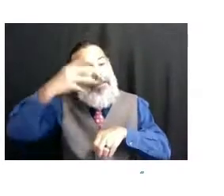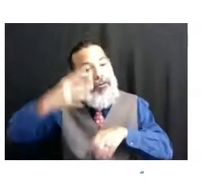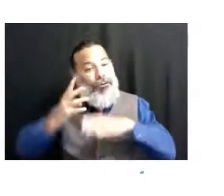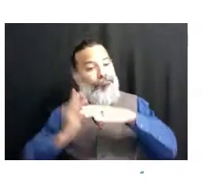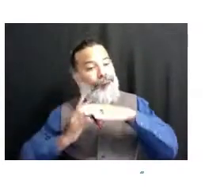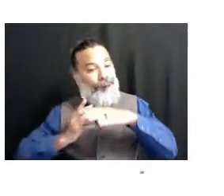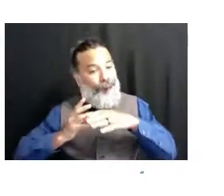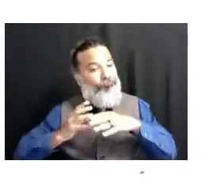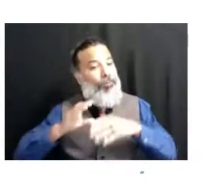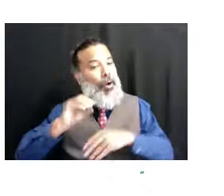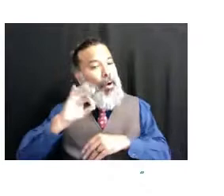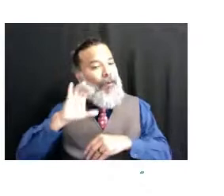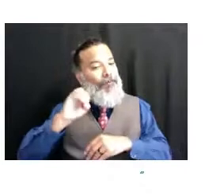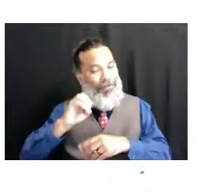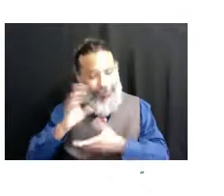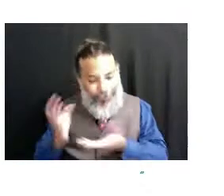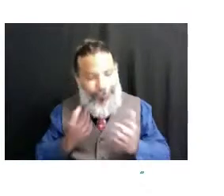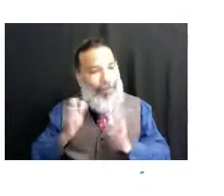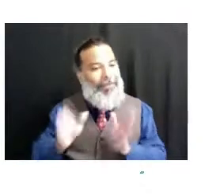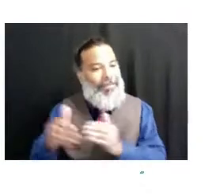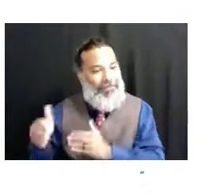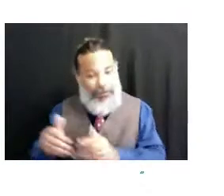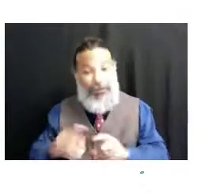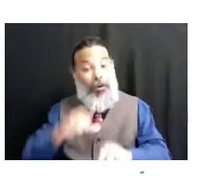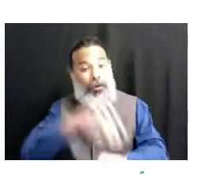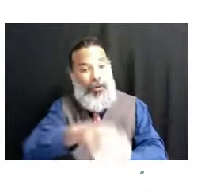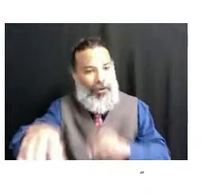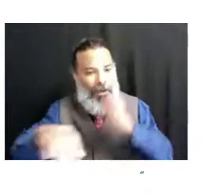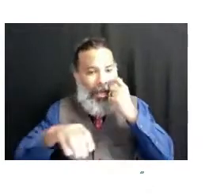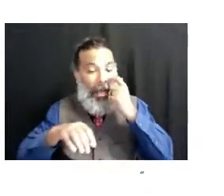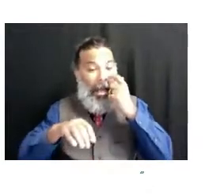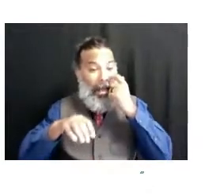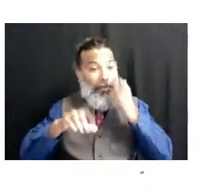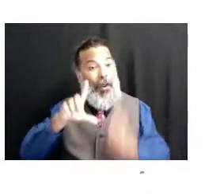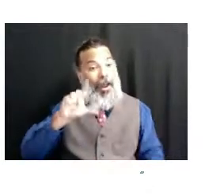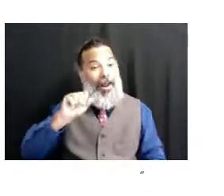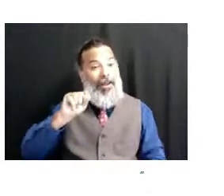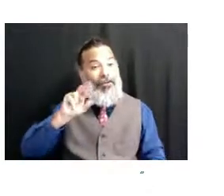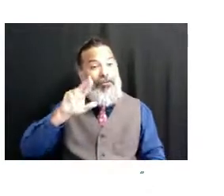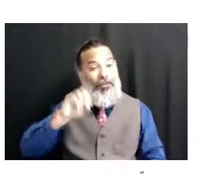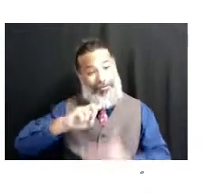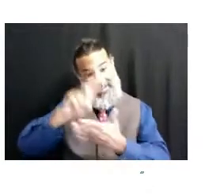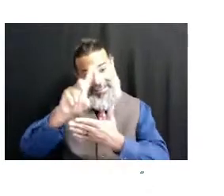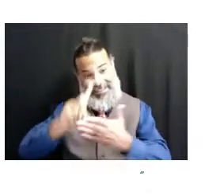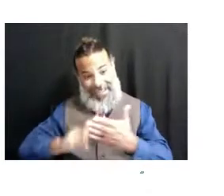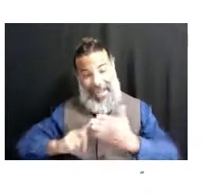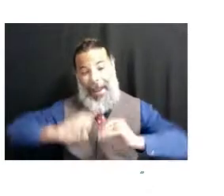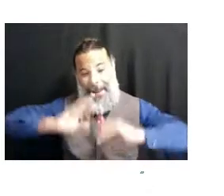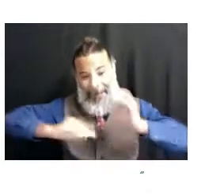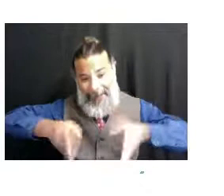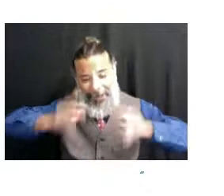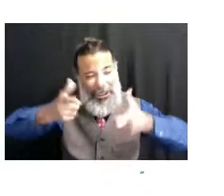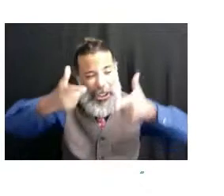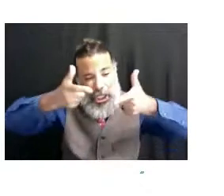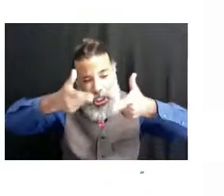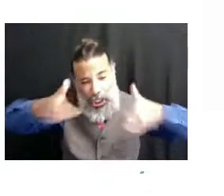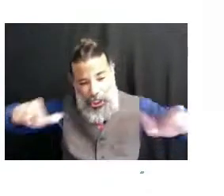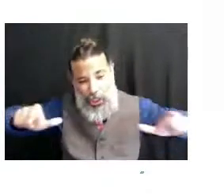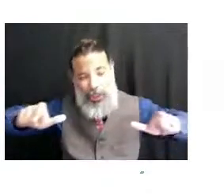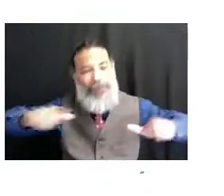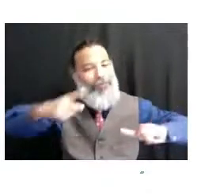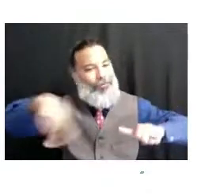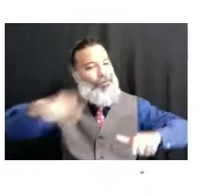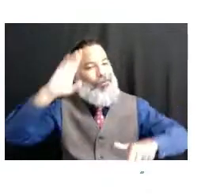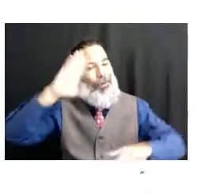so Latrobe designs and builds this huge structure. For those of you